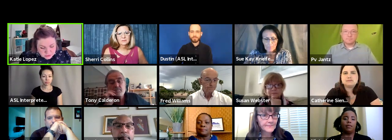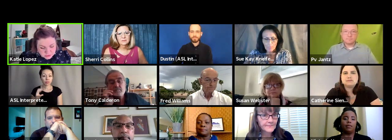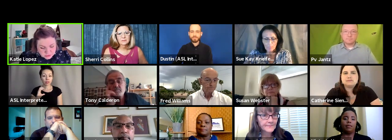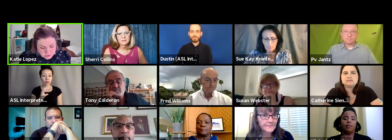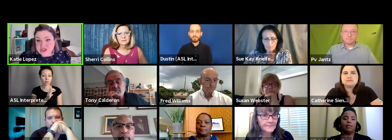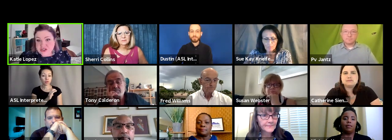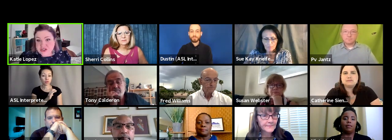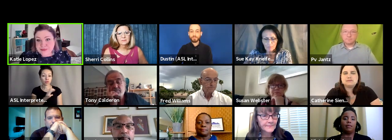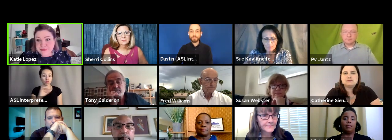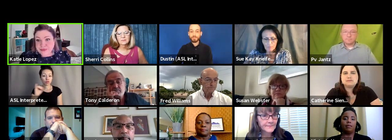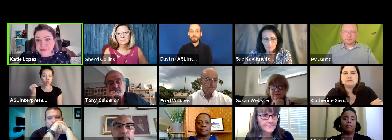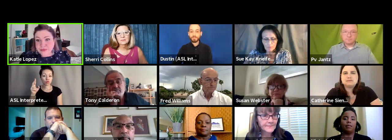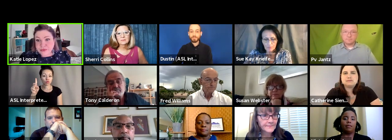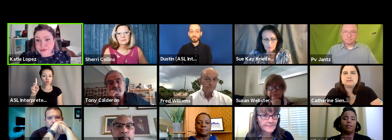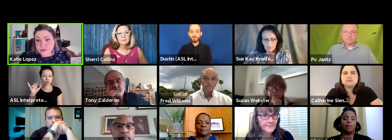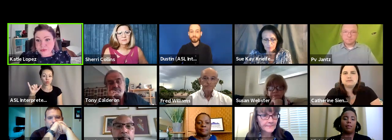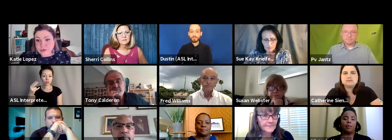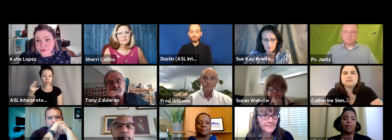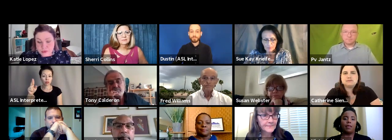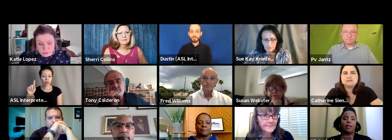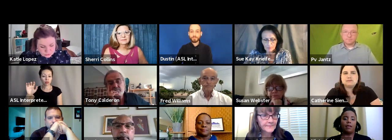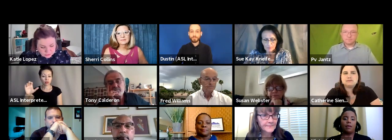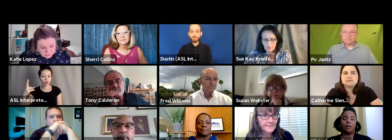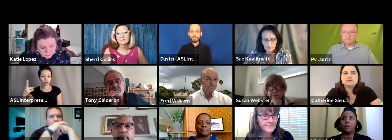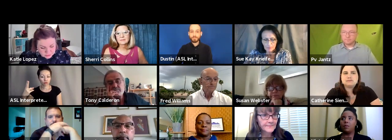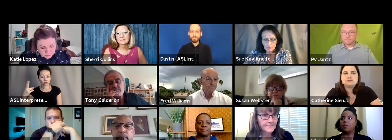Commissioner Judy Hutch, Present.